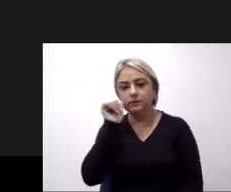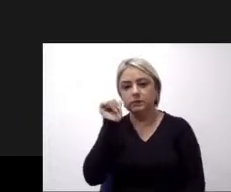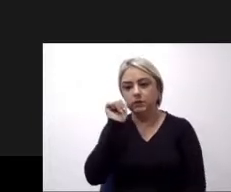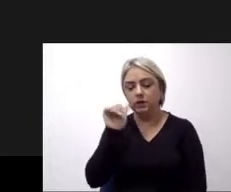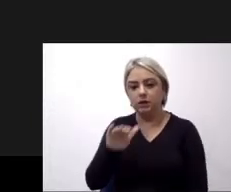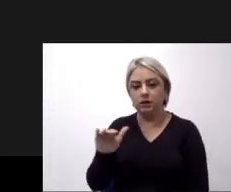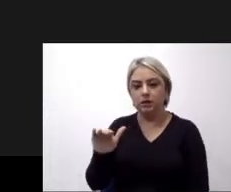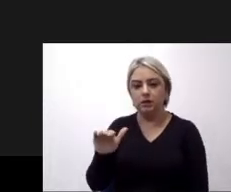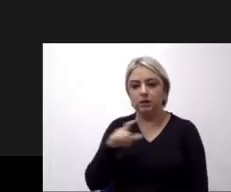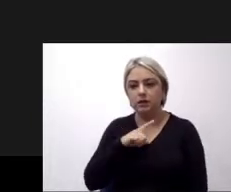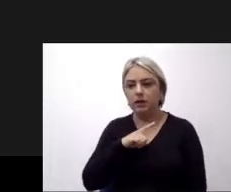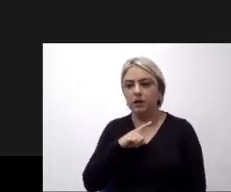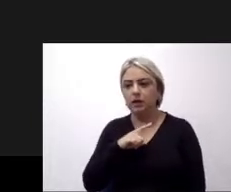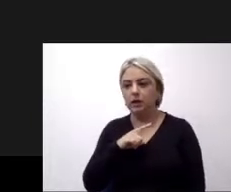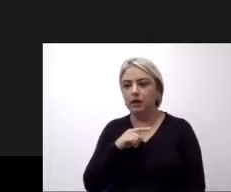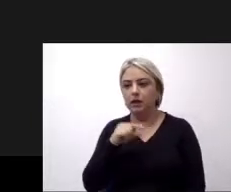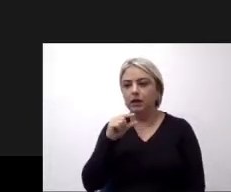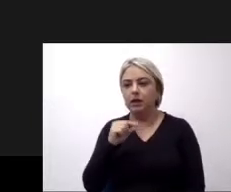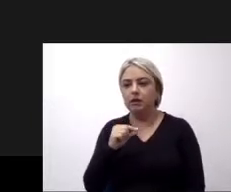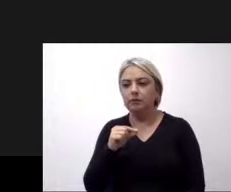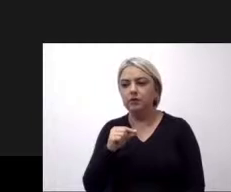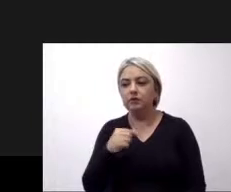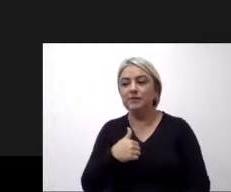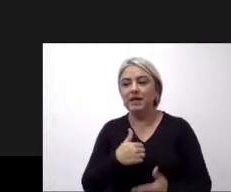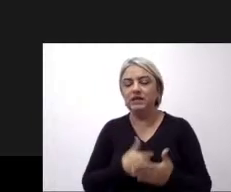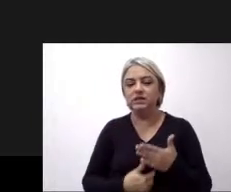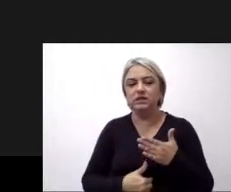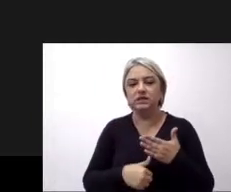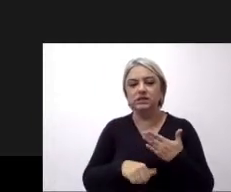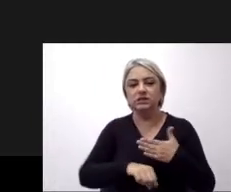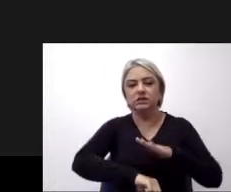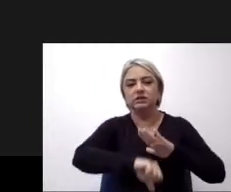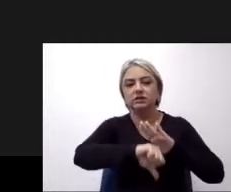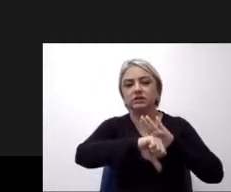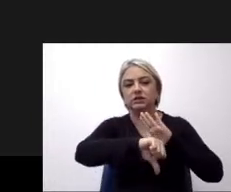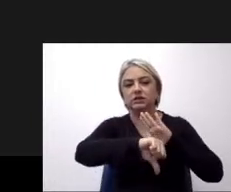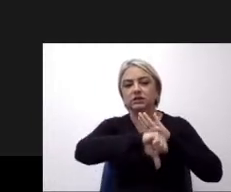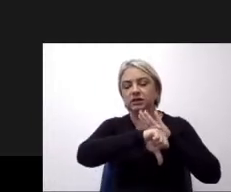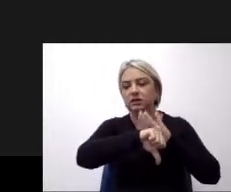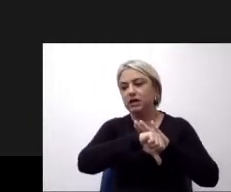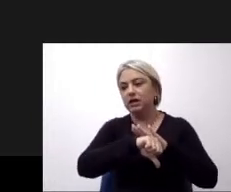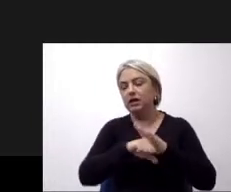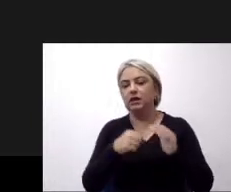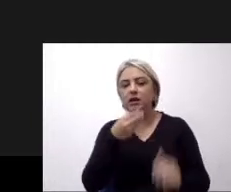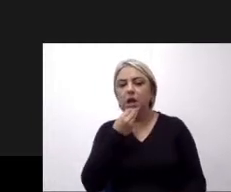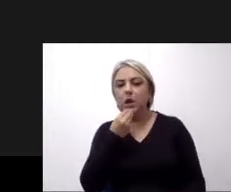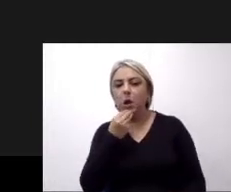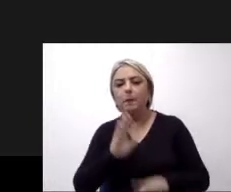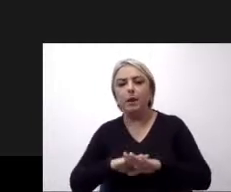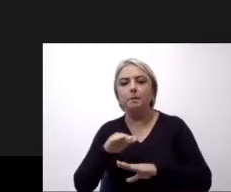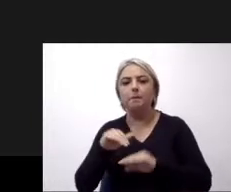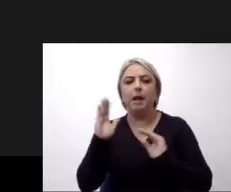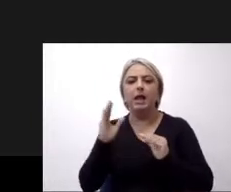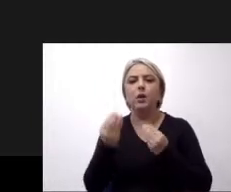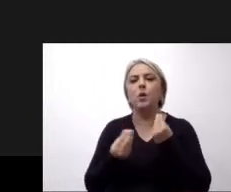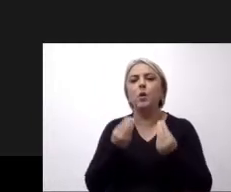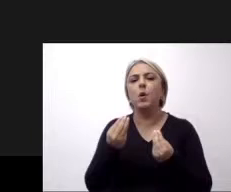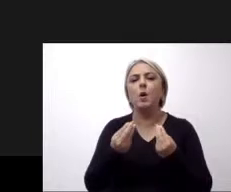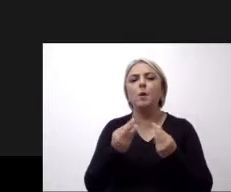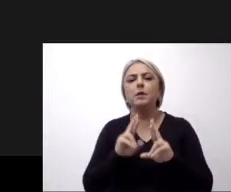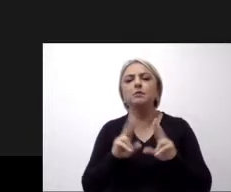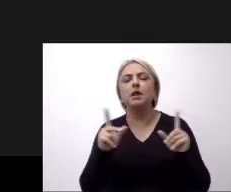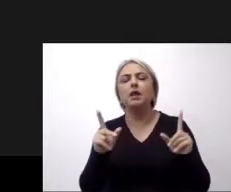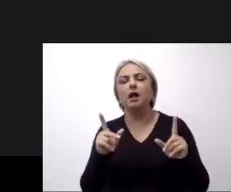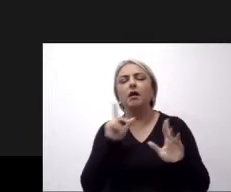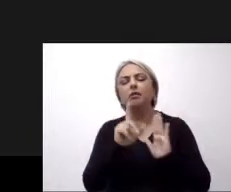sentences than boys. How does Arthur Voitou explain this? He highlights the fact that to